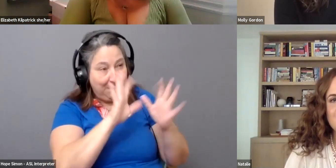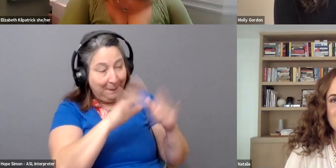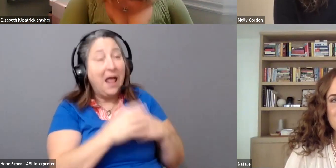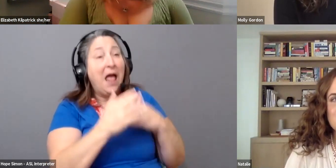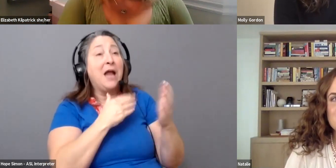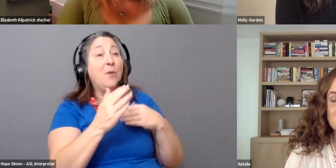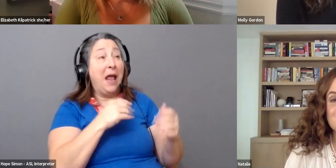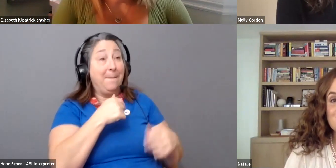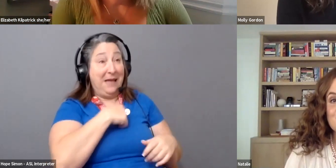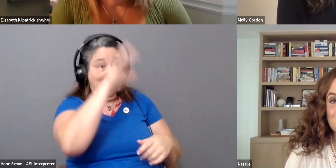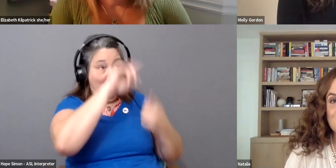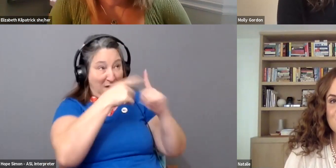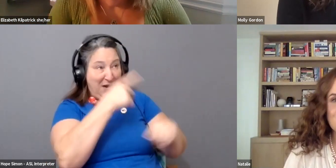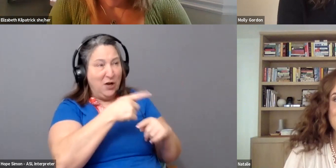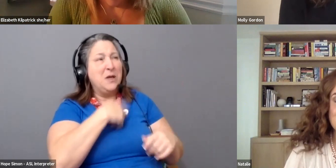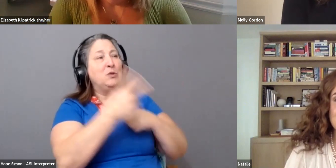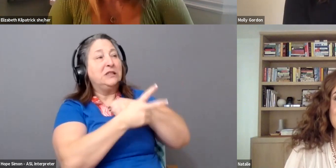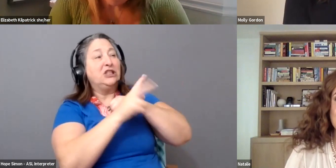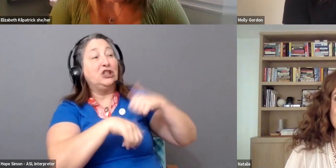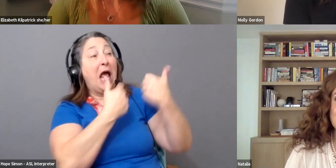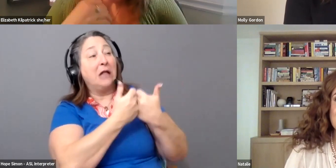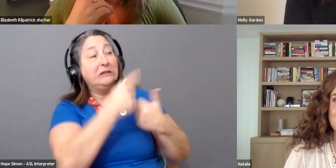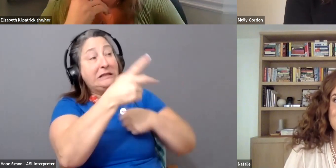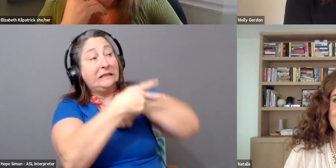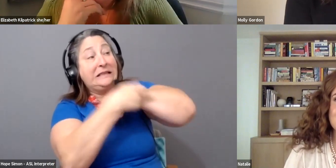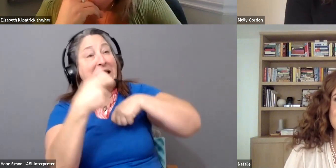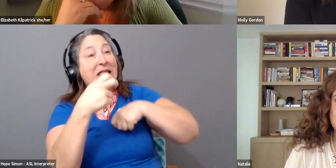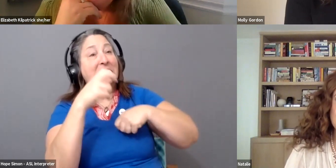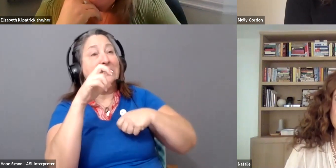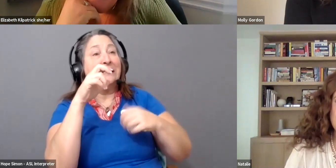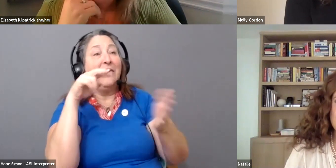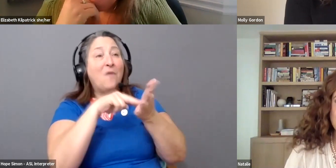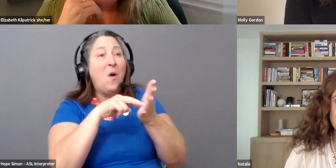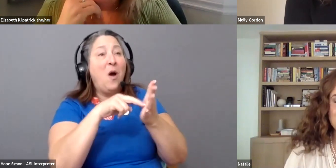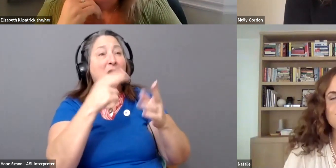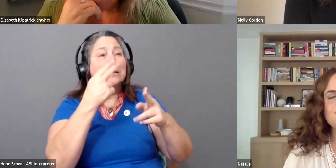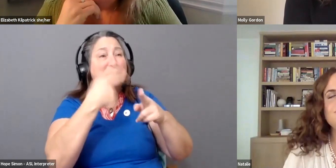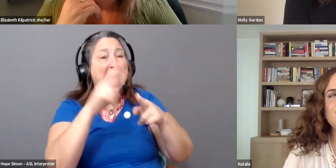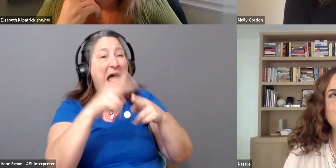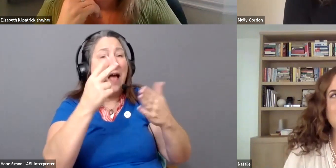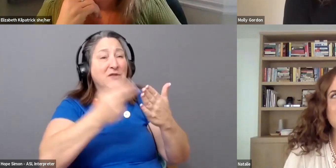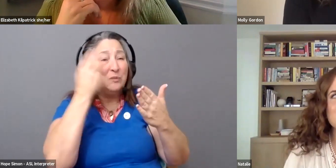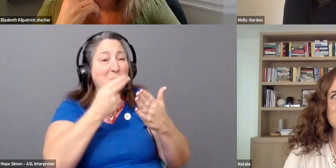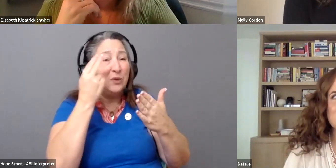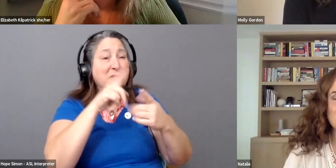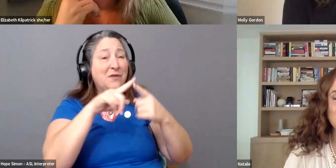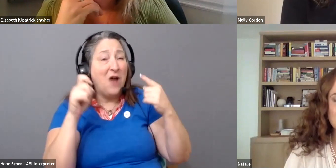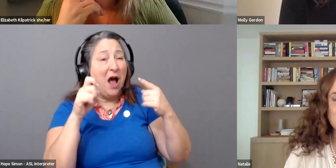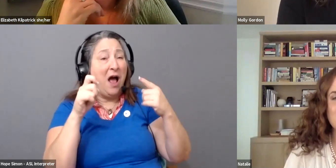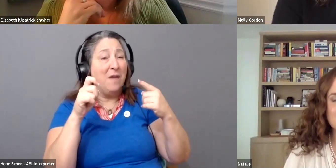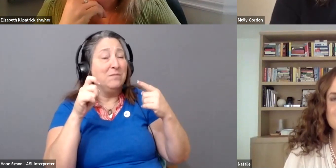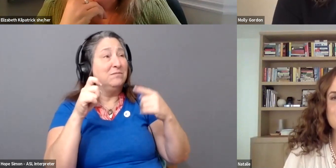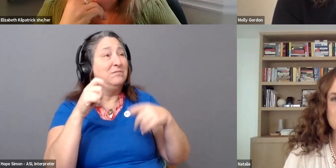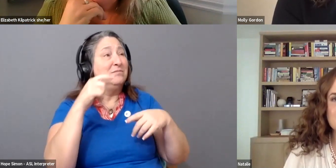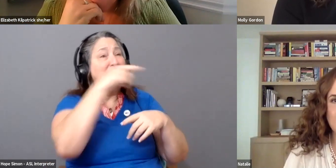like steal silverware from the bars or restaurants that we went to. And so for a long time,